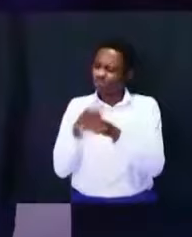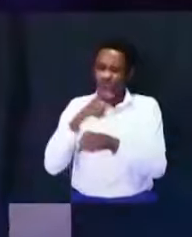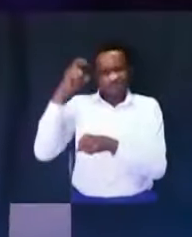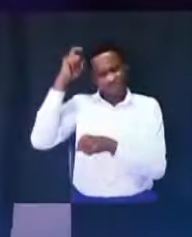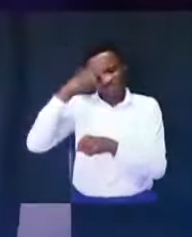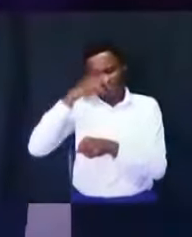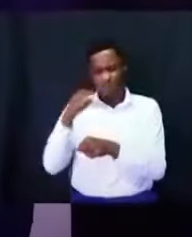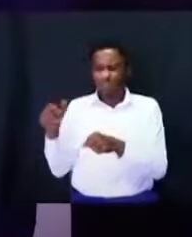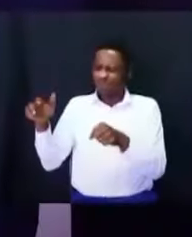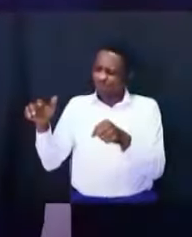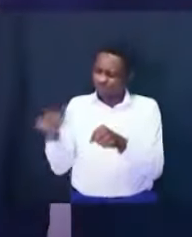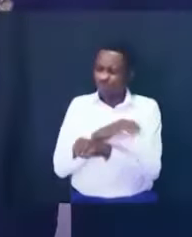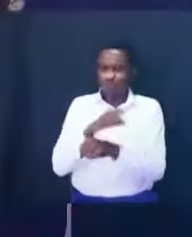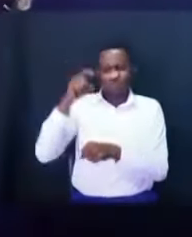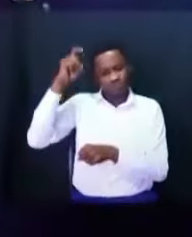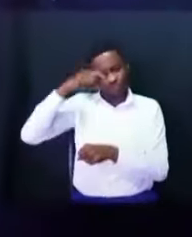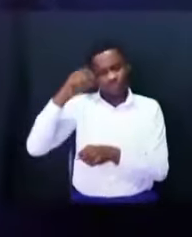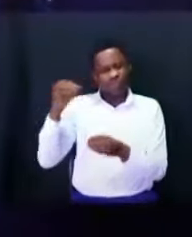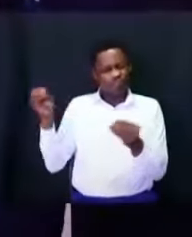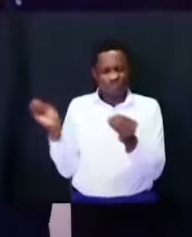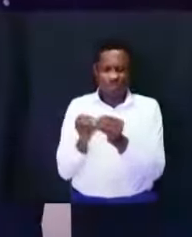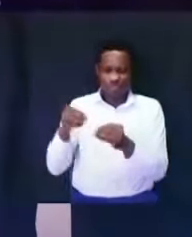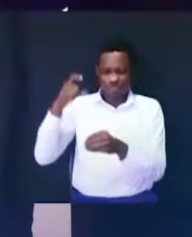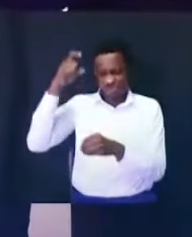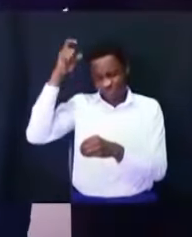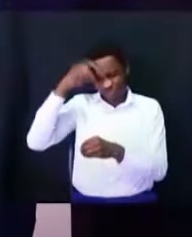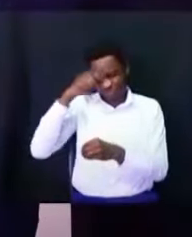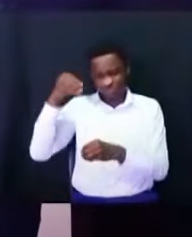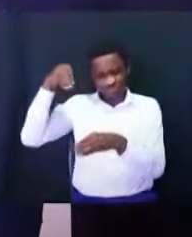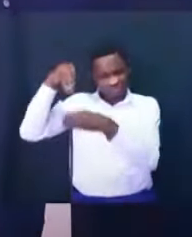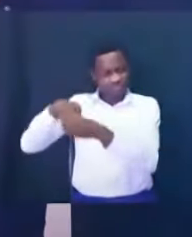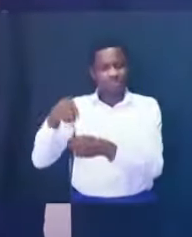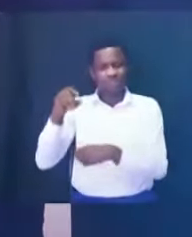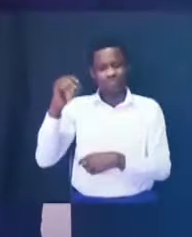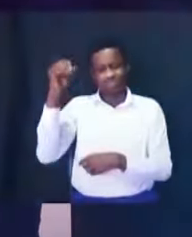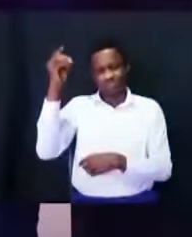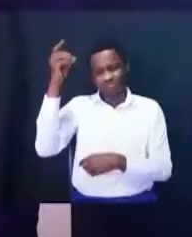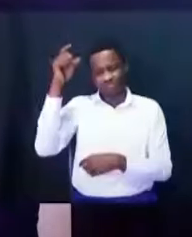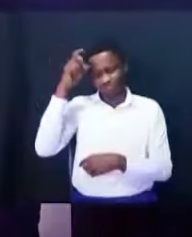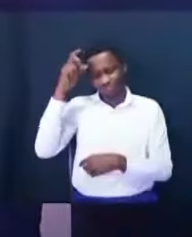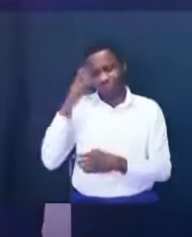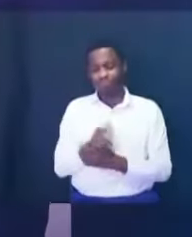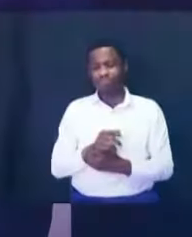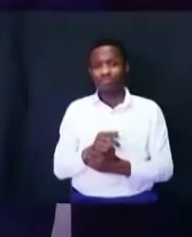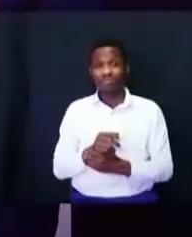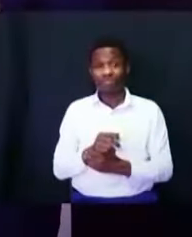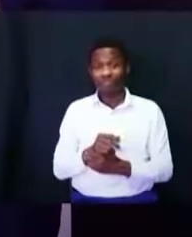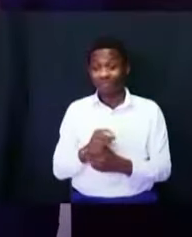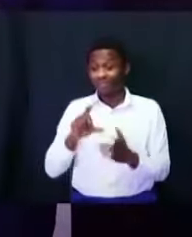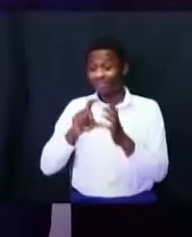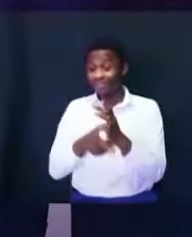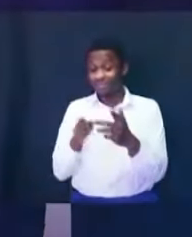now Satan was created full of wisdom and perfect in